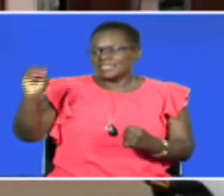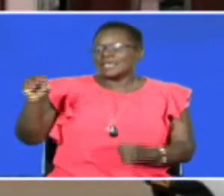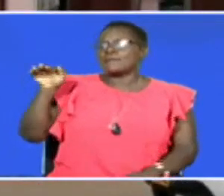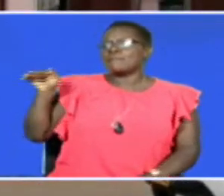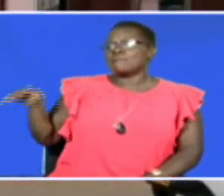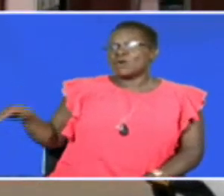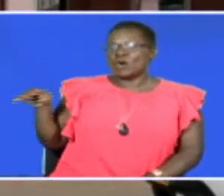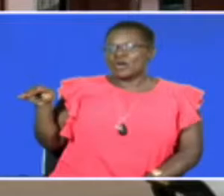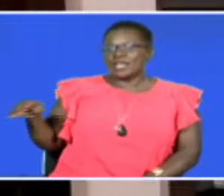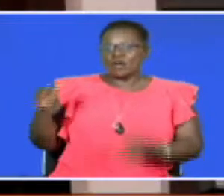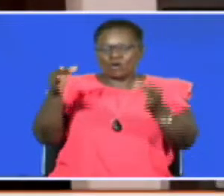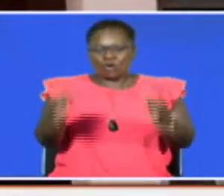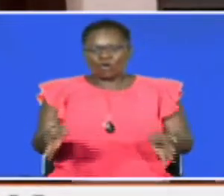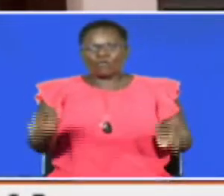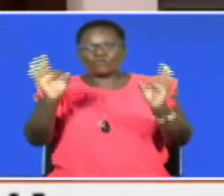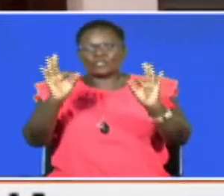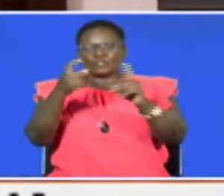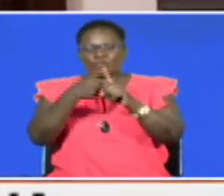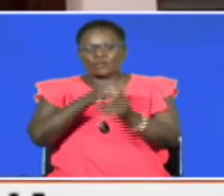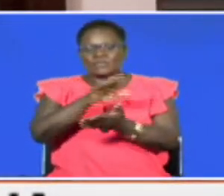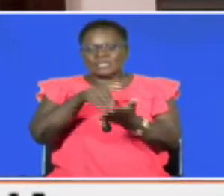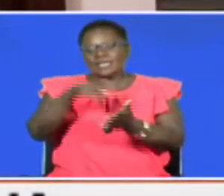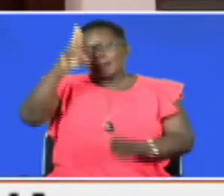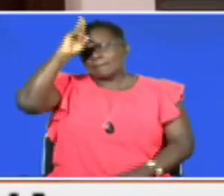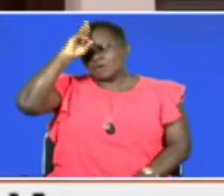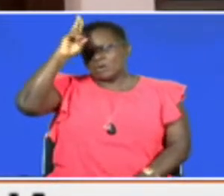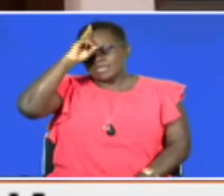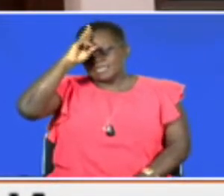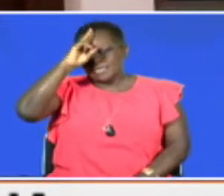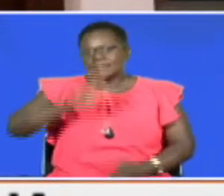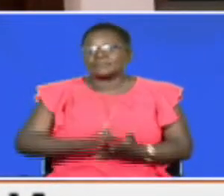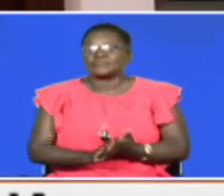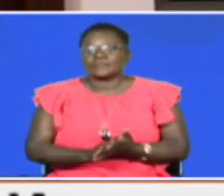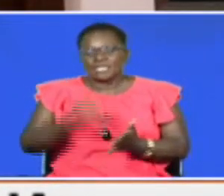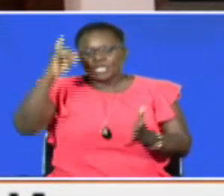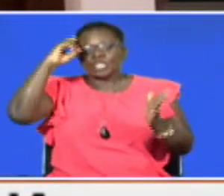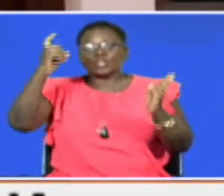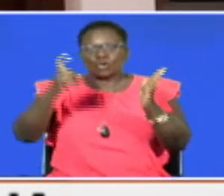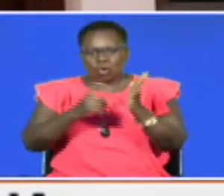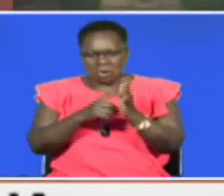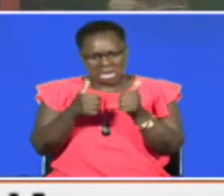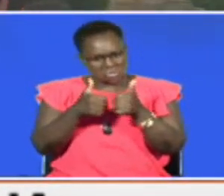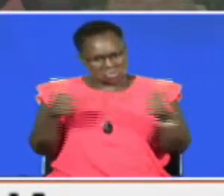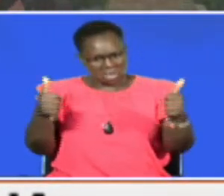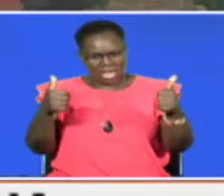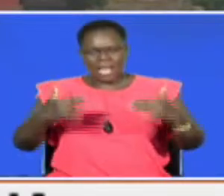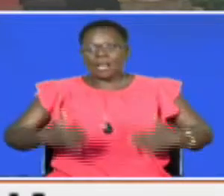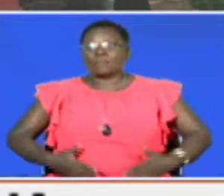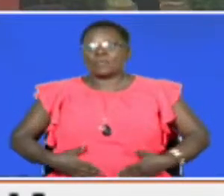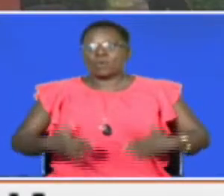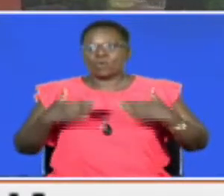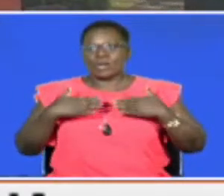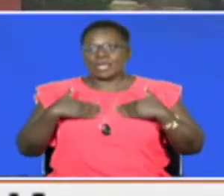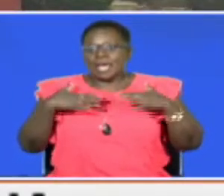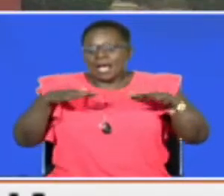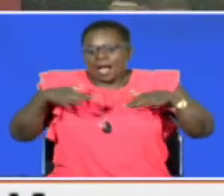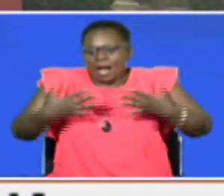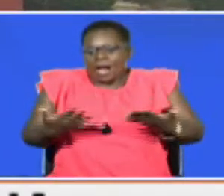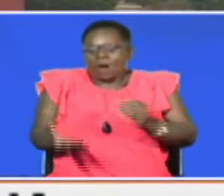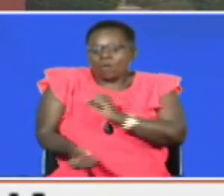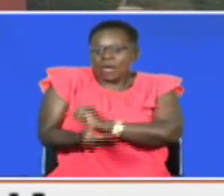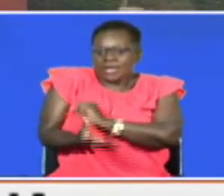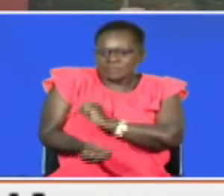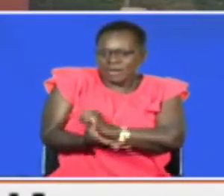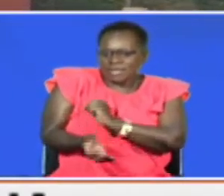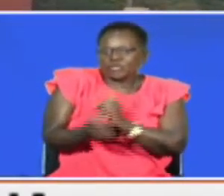saa 3:20 asubuhi. Maafisa hao kutoka kituo cha polisi cha Kyumbi walitambua vyema mwili huo kulingana na maelezo